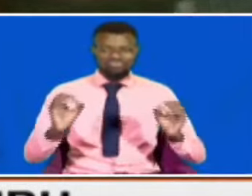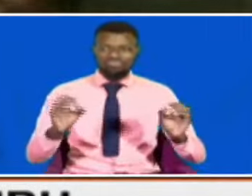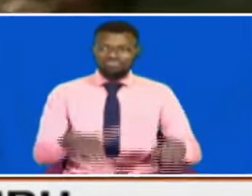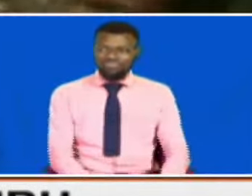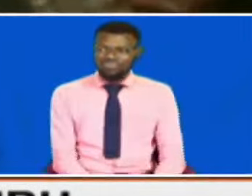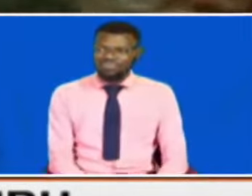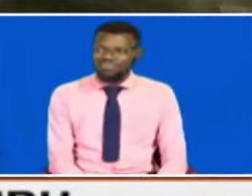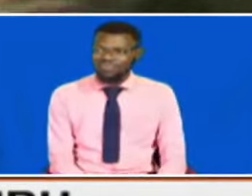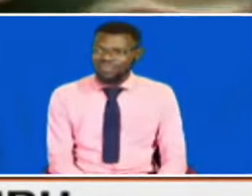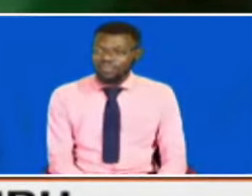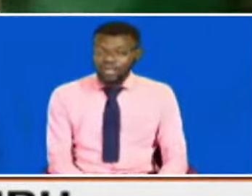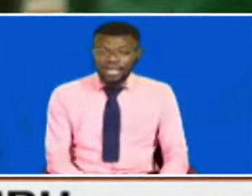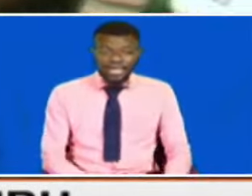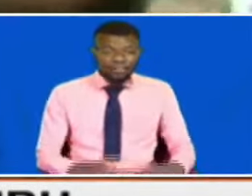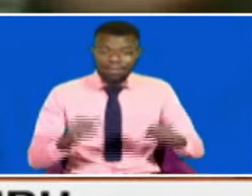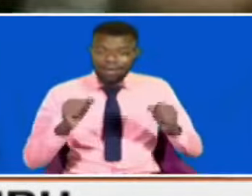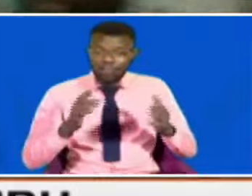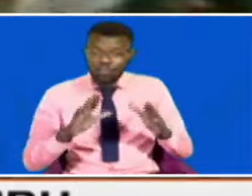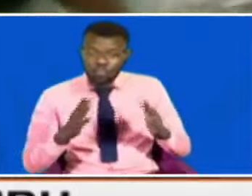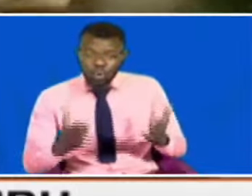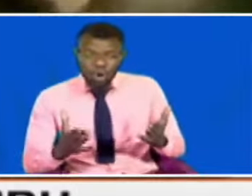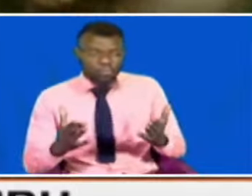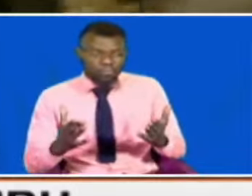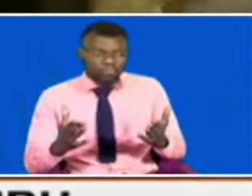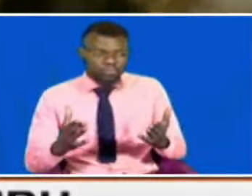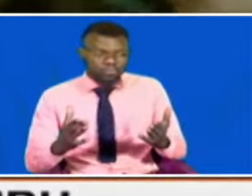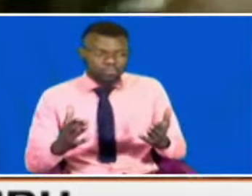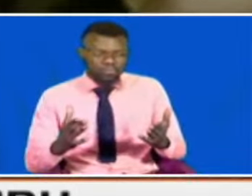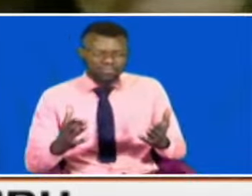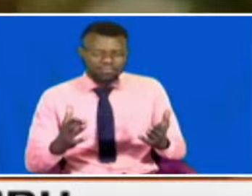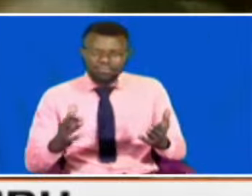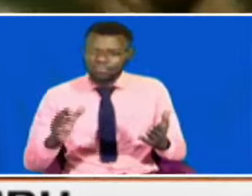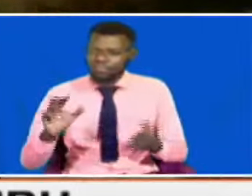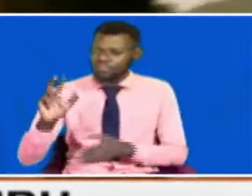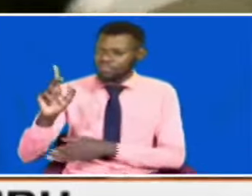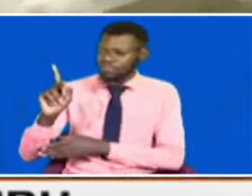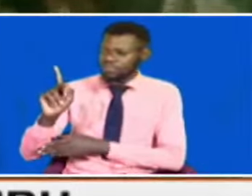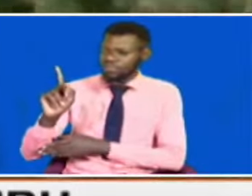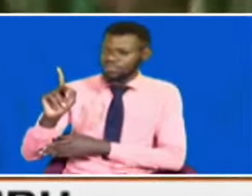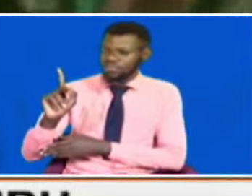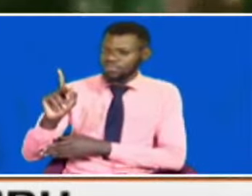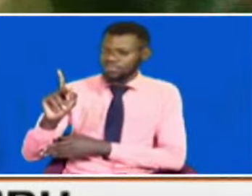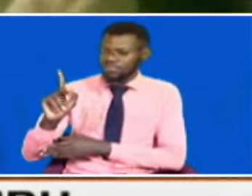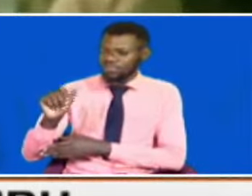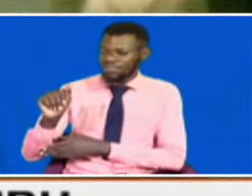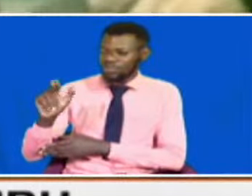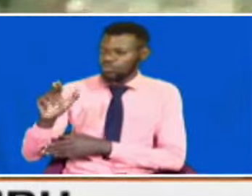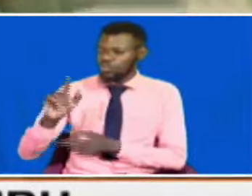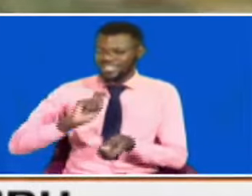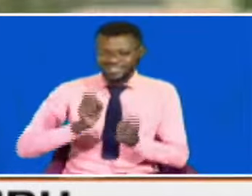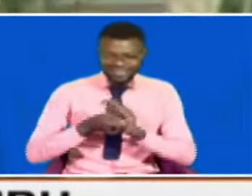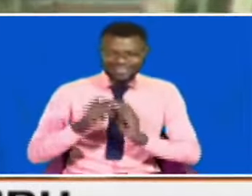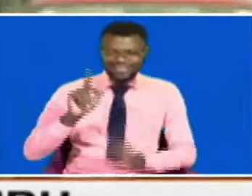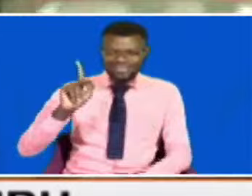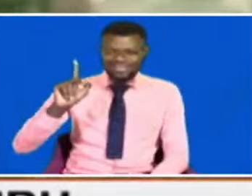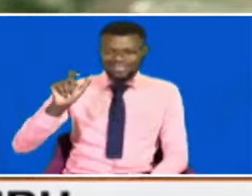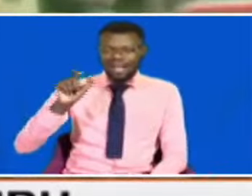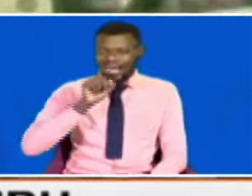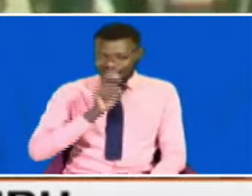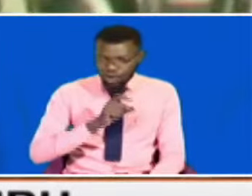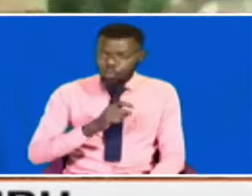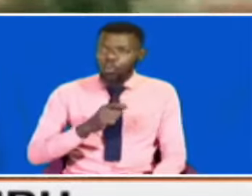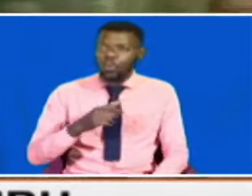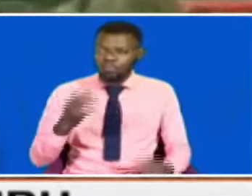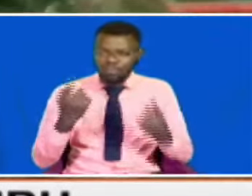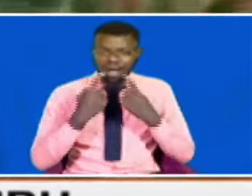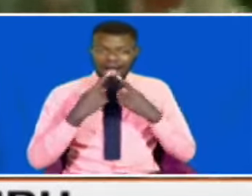Part of the resolution was to switch from Kenya African Union to KANU and declare Jomo Kenyatta, who was then in detention, as